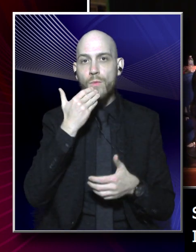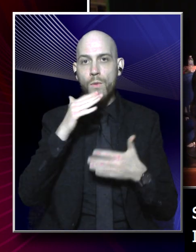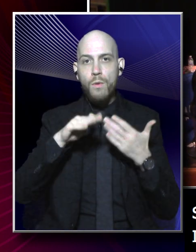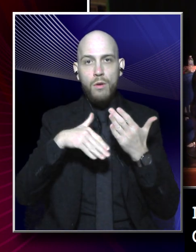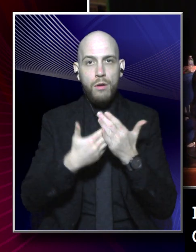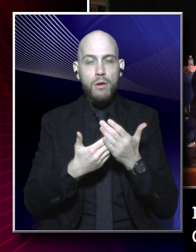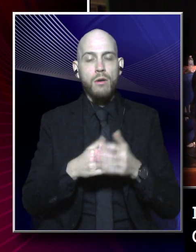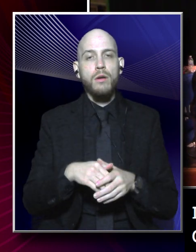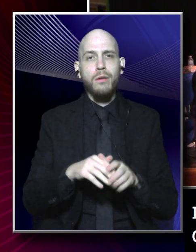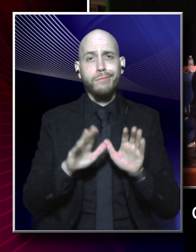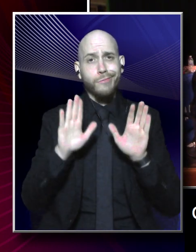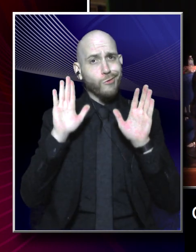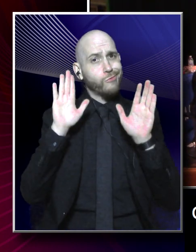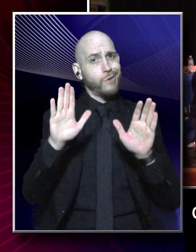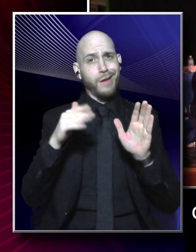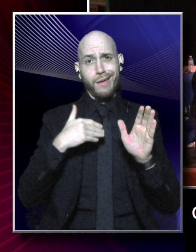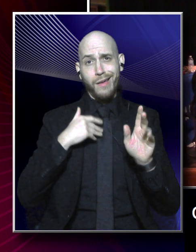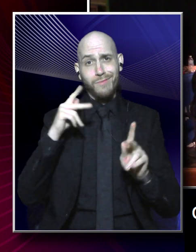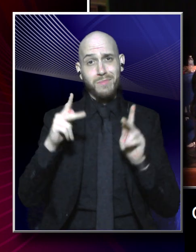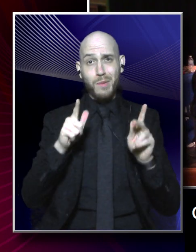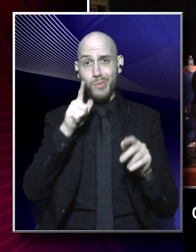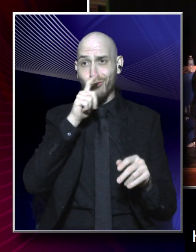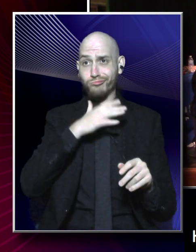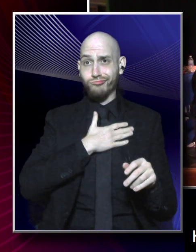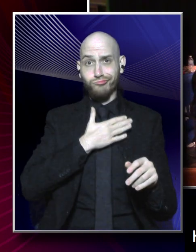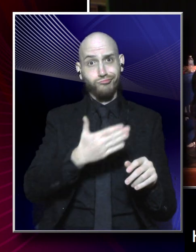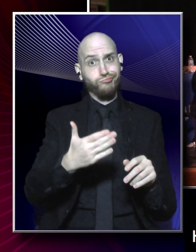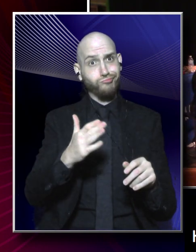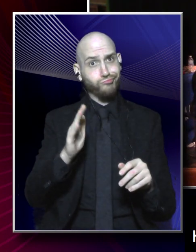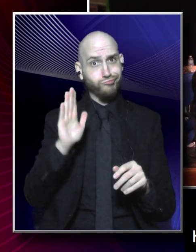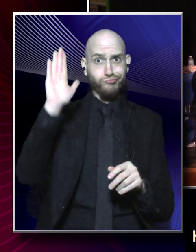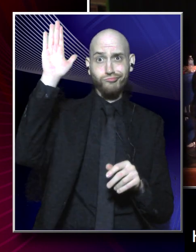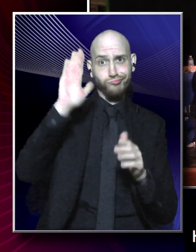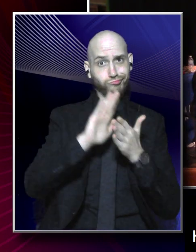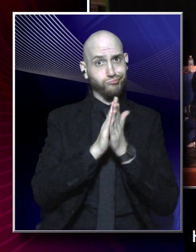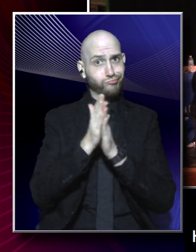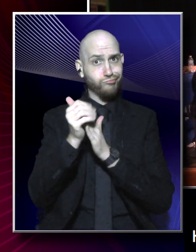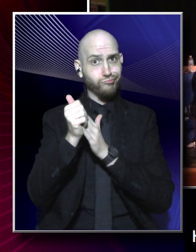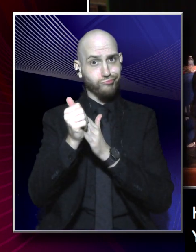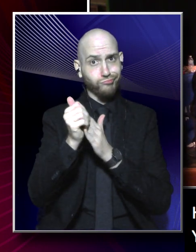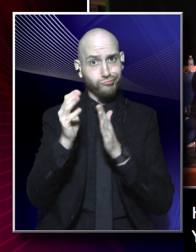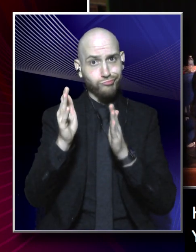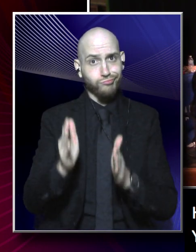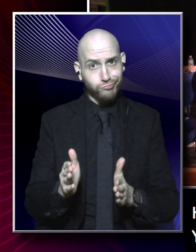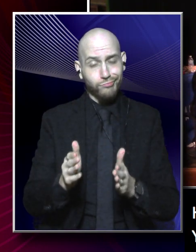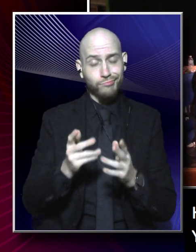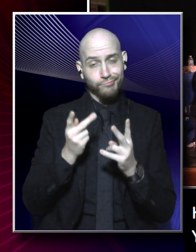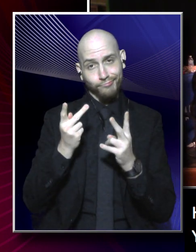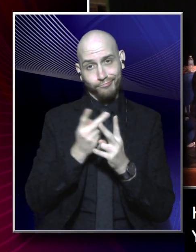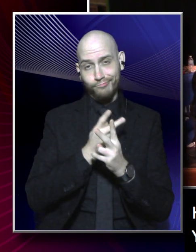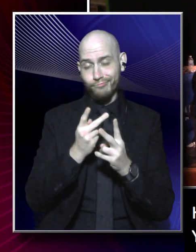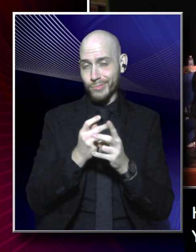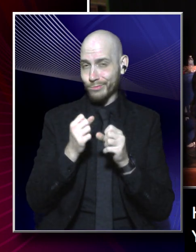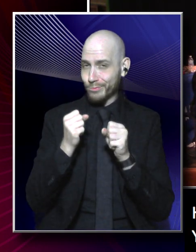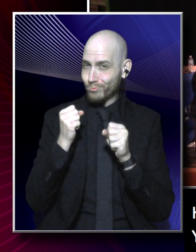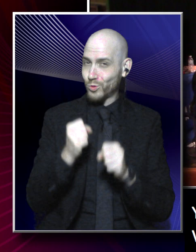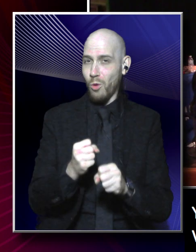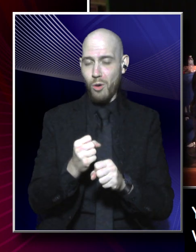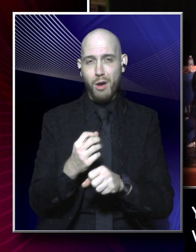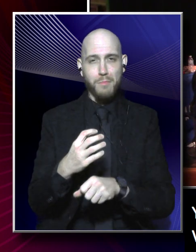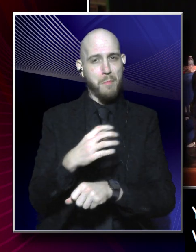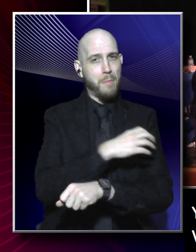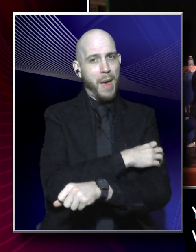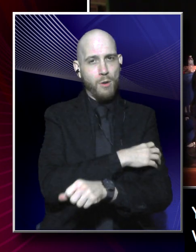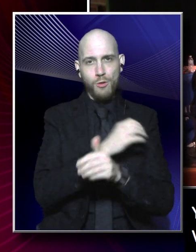who want to step up and lead. So thank you so much to everybody. And I think that we've got two very powerful and strong leaders who have great